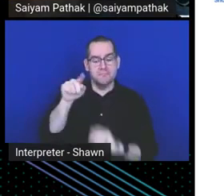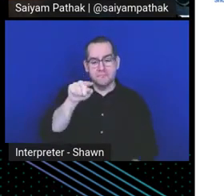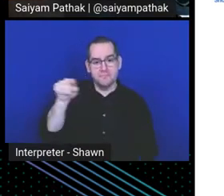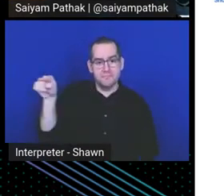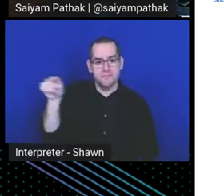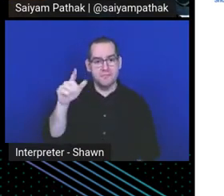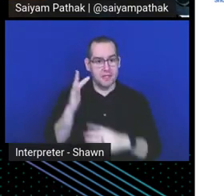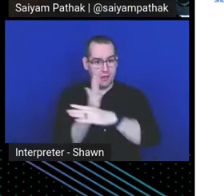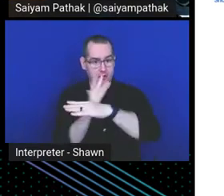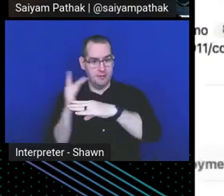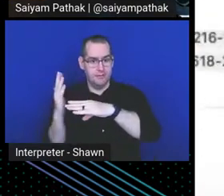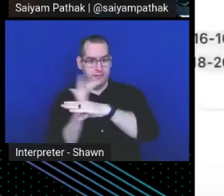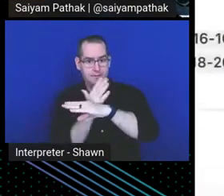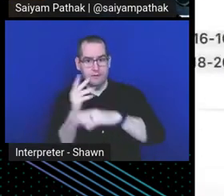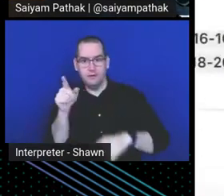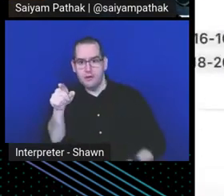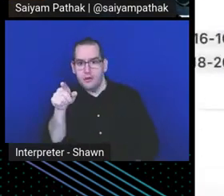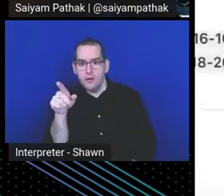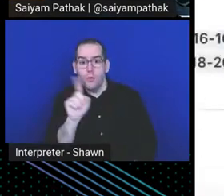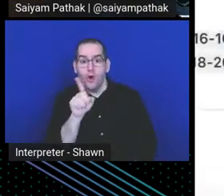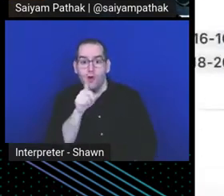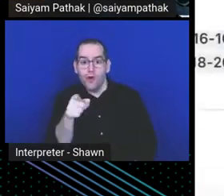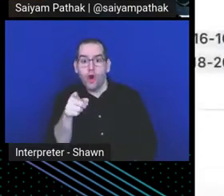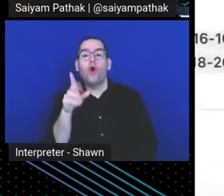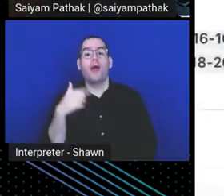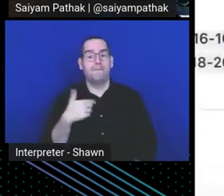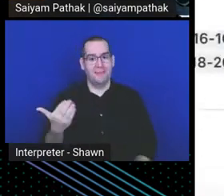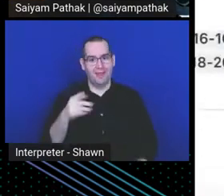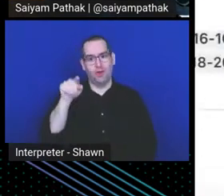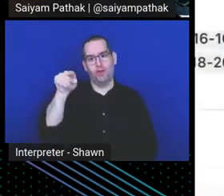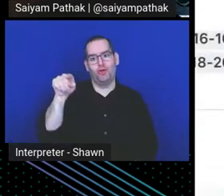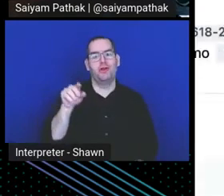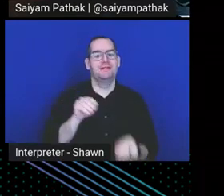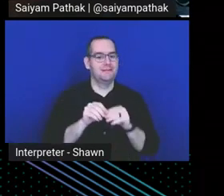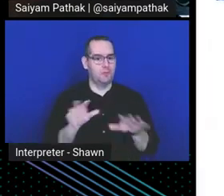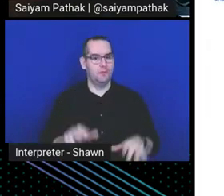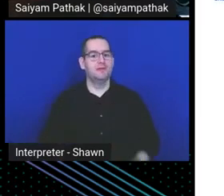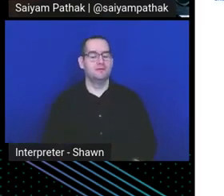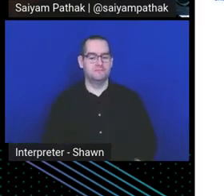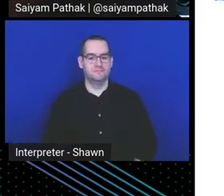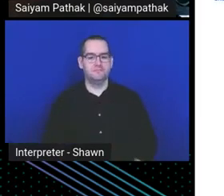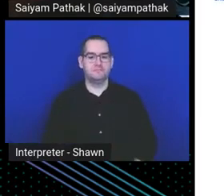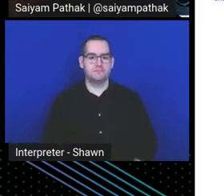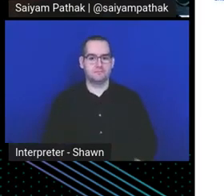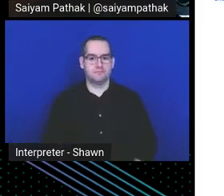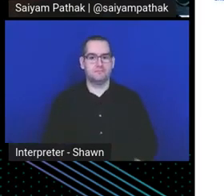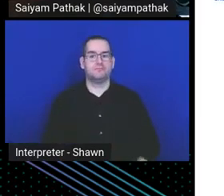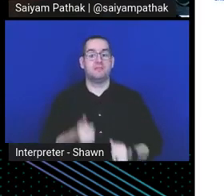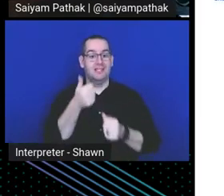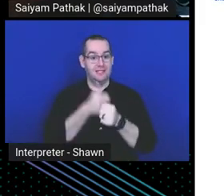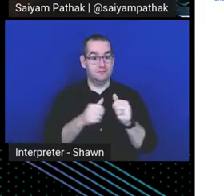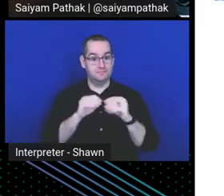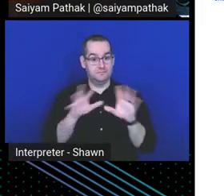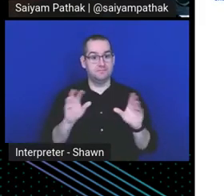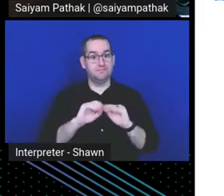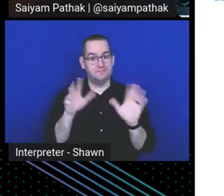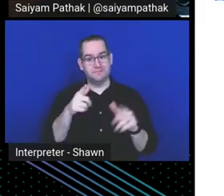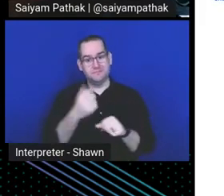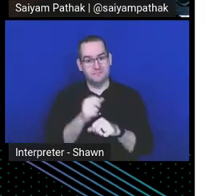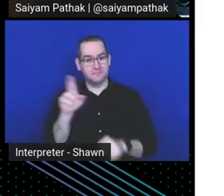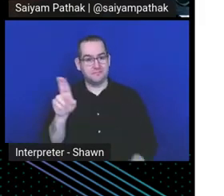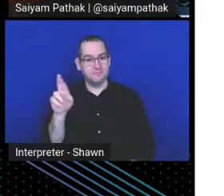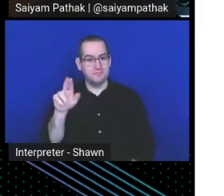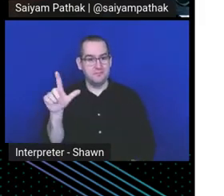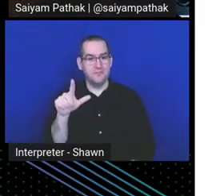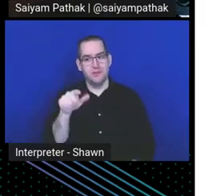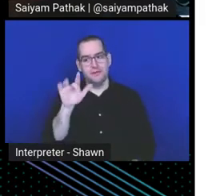soon as a developer logs in, they get to know like we are here. So we are at this particular deployment, and each deployment, obviously they get a URL that you